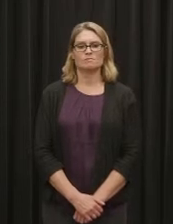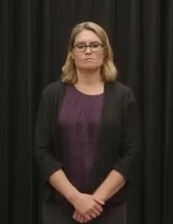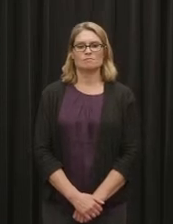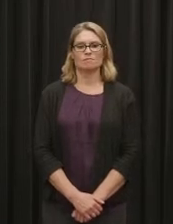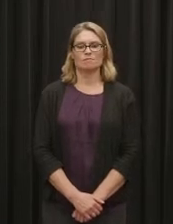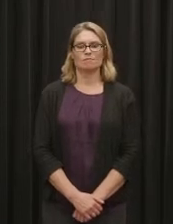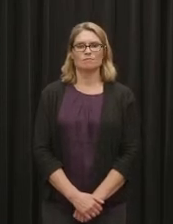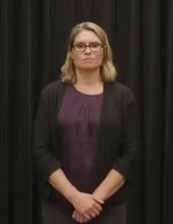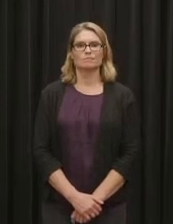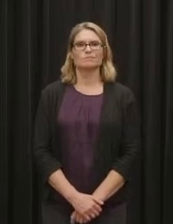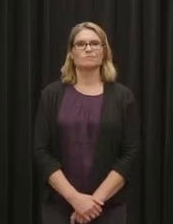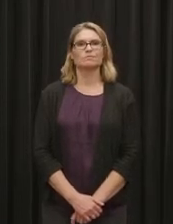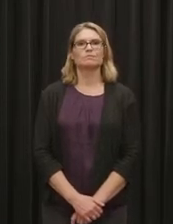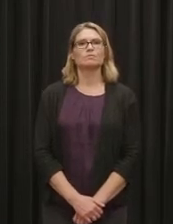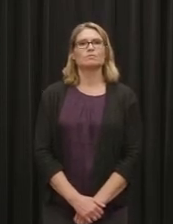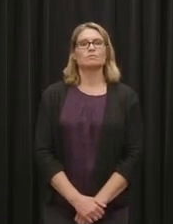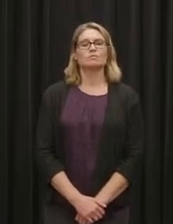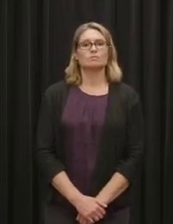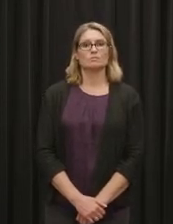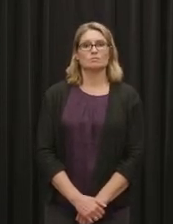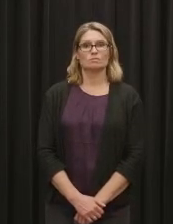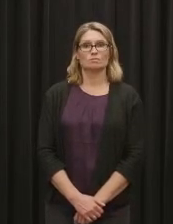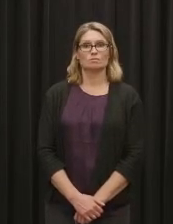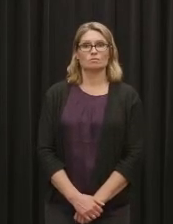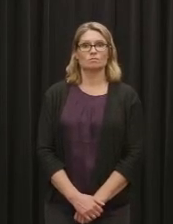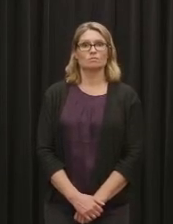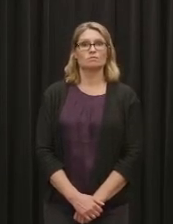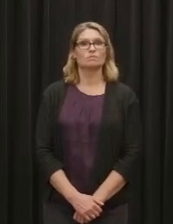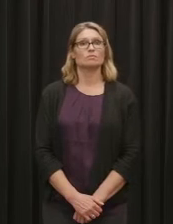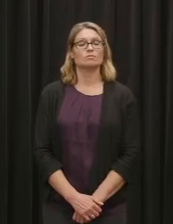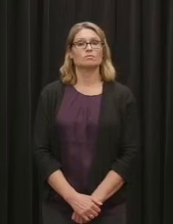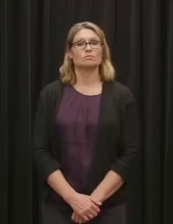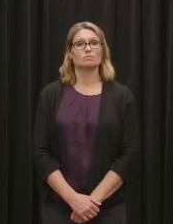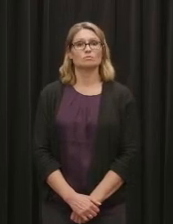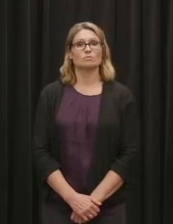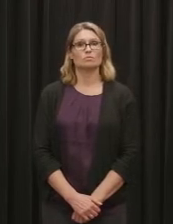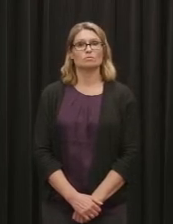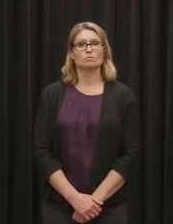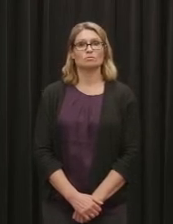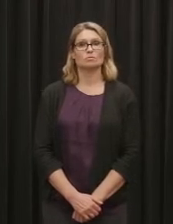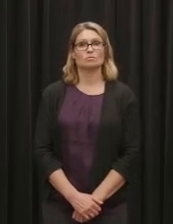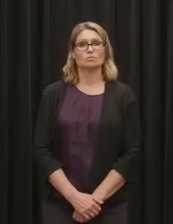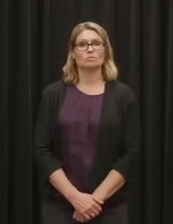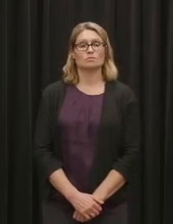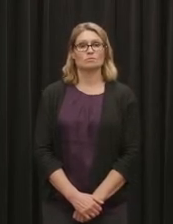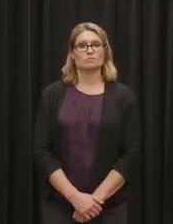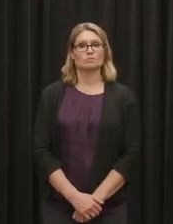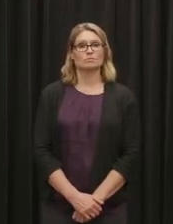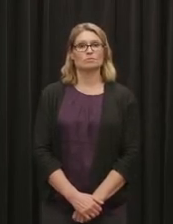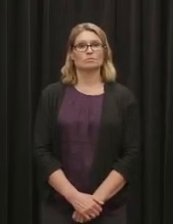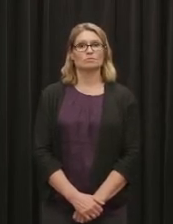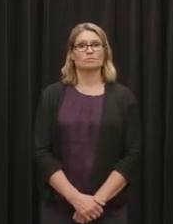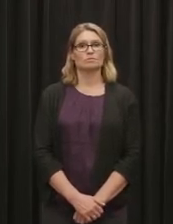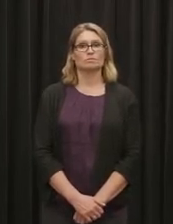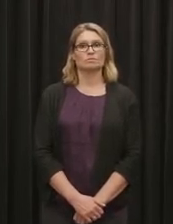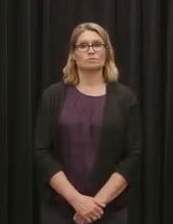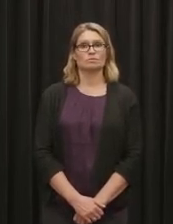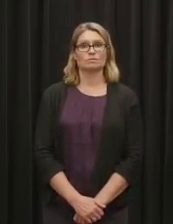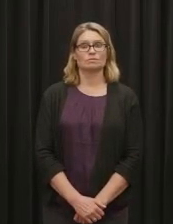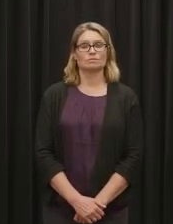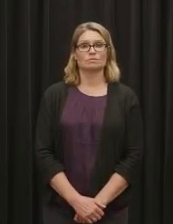today. I do not have any details on all the infected people today because we're